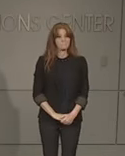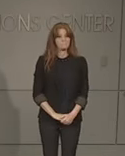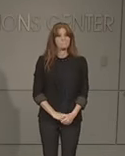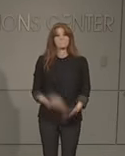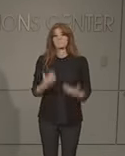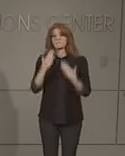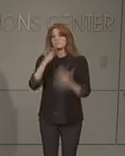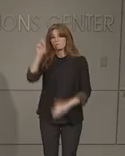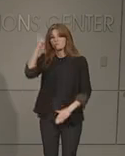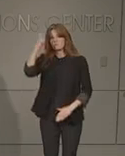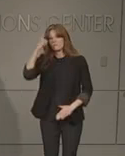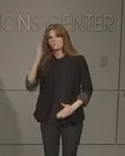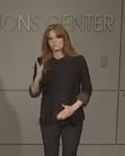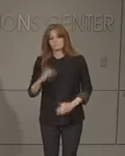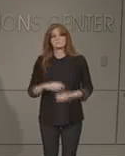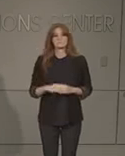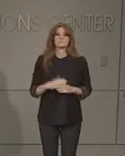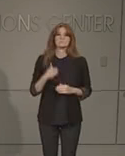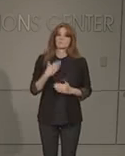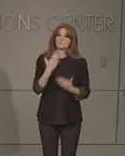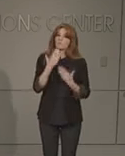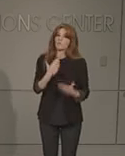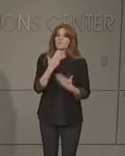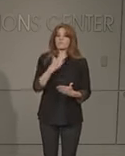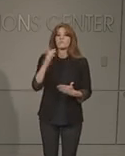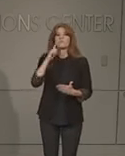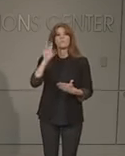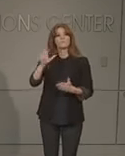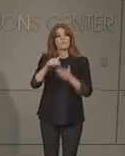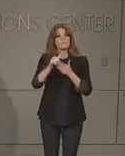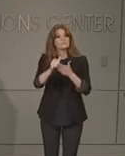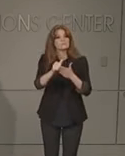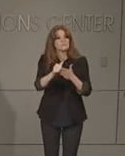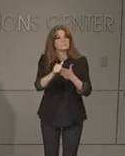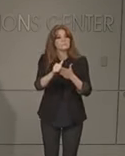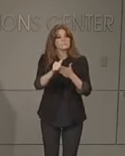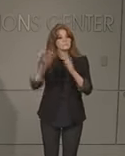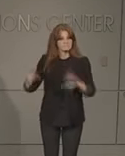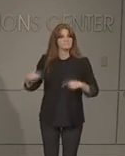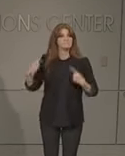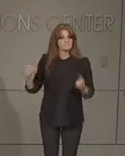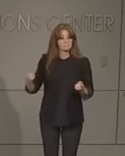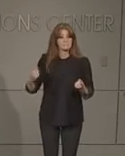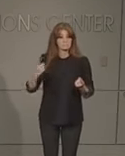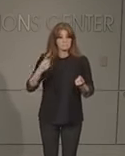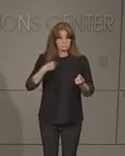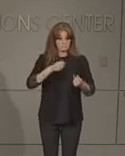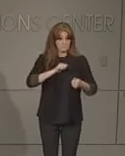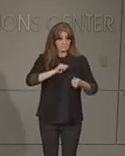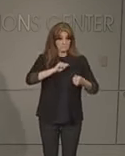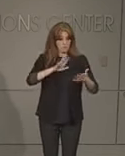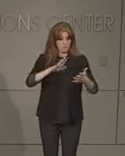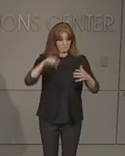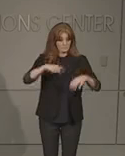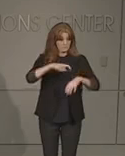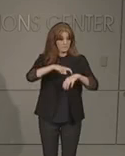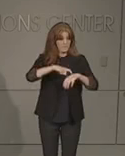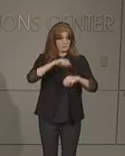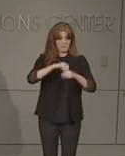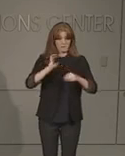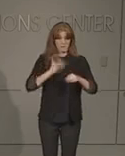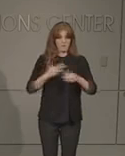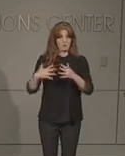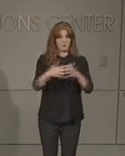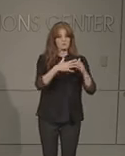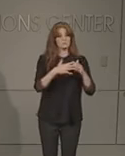Thank you, Governor. I'm grateful for your steadfast leadership. And as we confront this challenging time for our nation, I